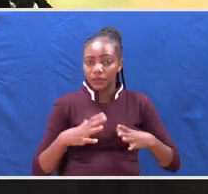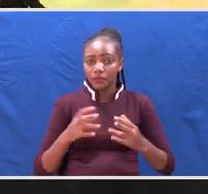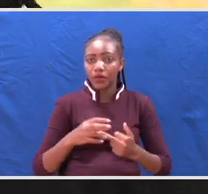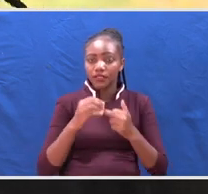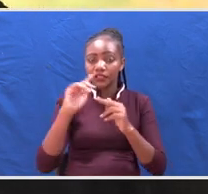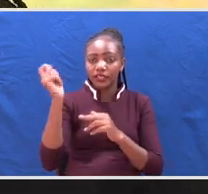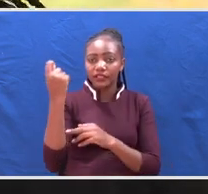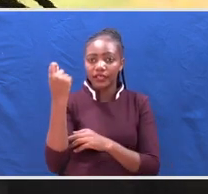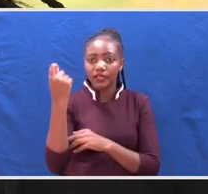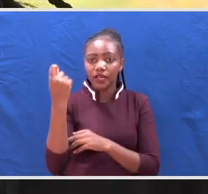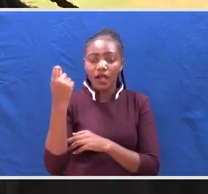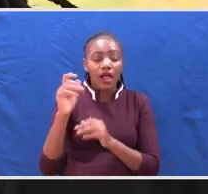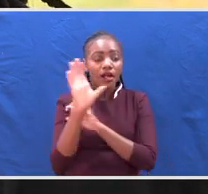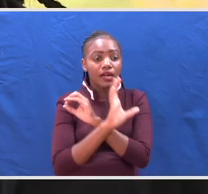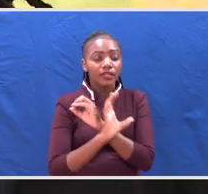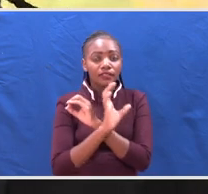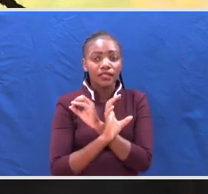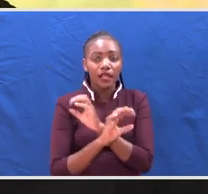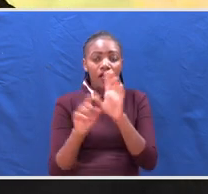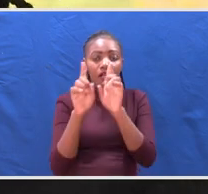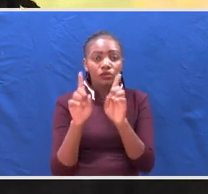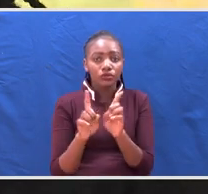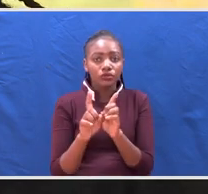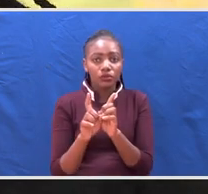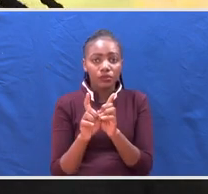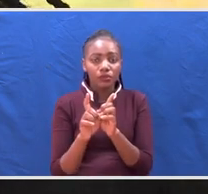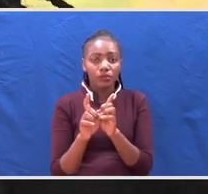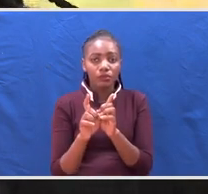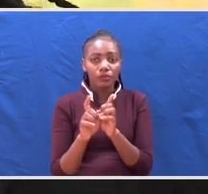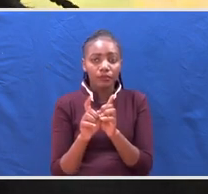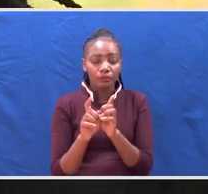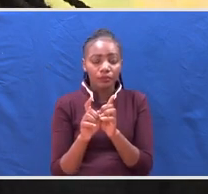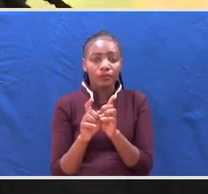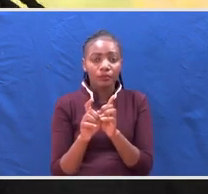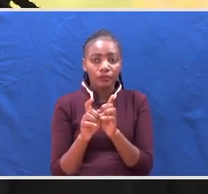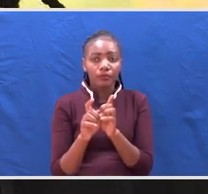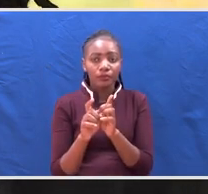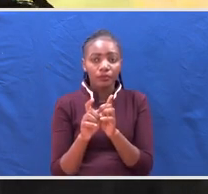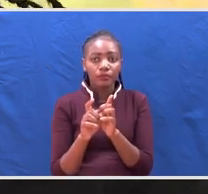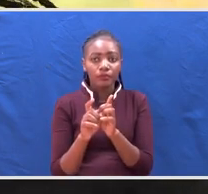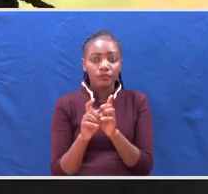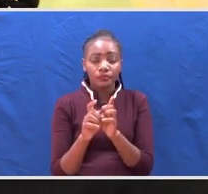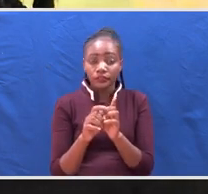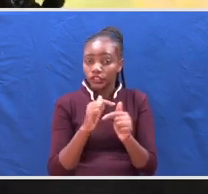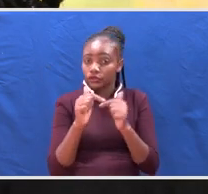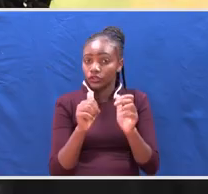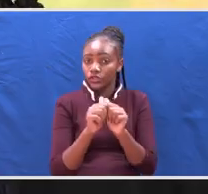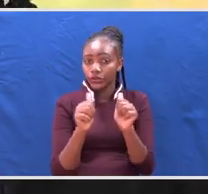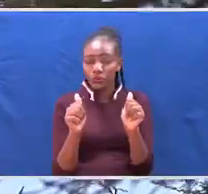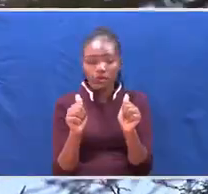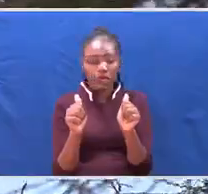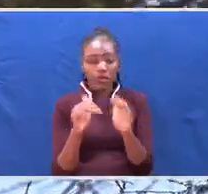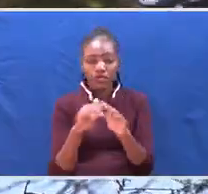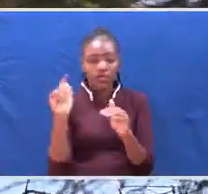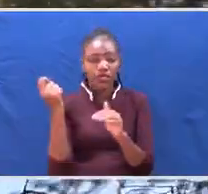Kenyan country. And therefore, they are really trying, and it's really picking up and doing very well in